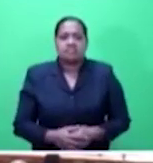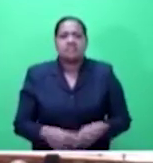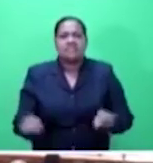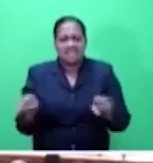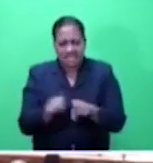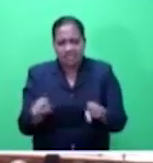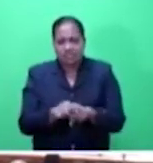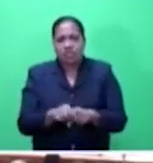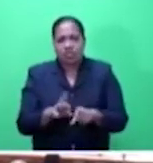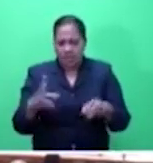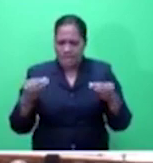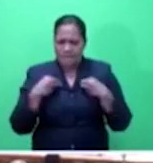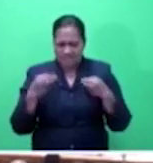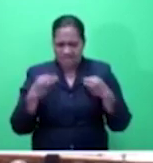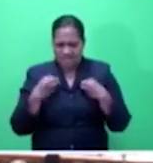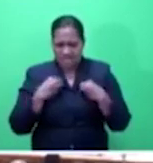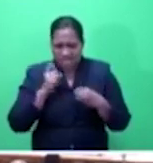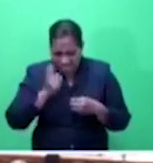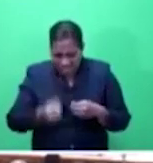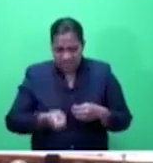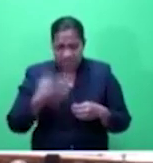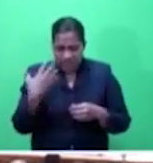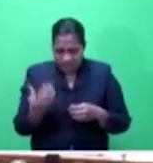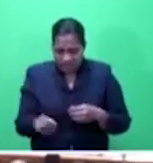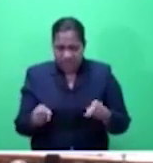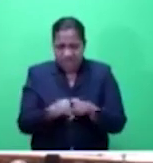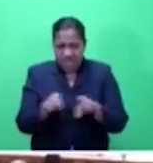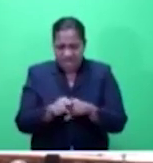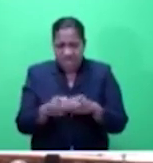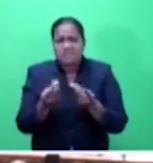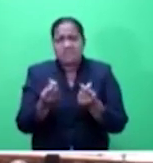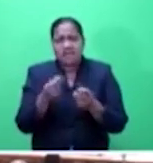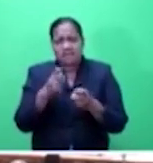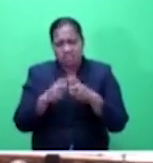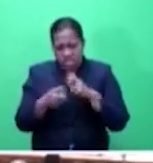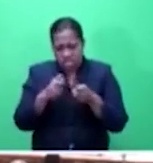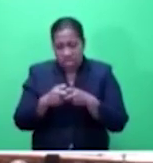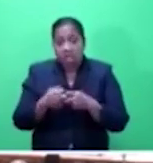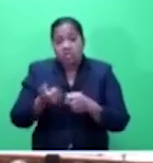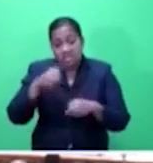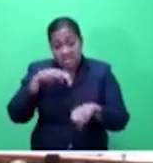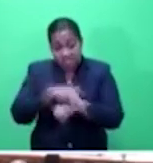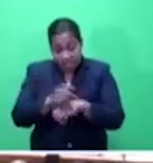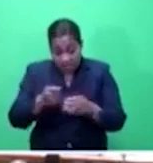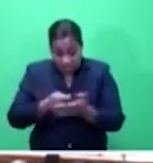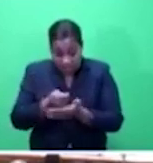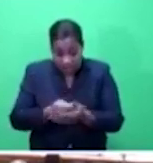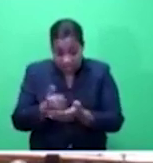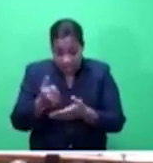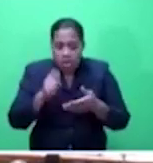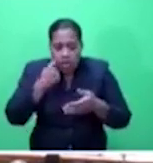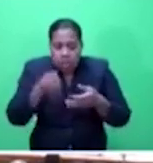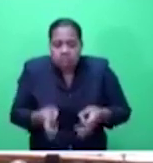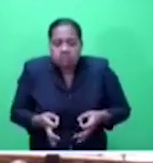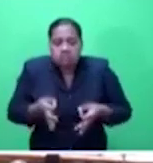If you are facing serious cash flow challenges, 6 months of loan repayments will be deferred. If the impact you're feeling is particularly